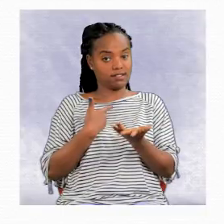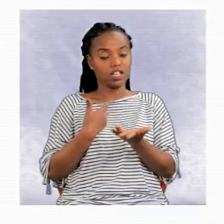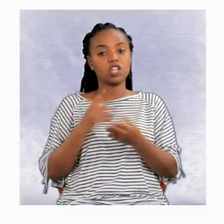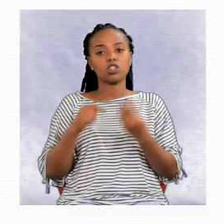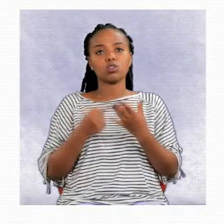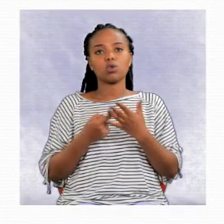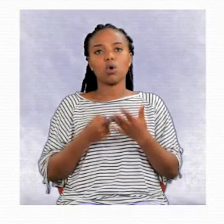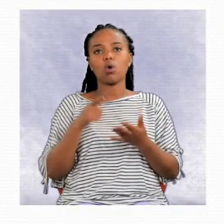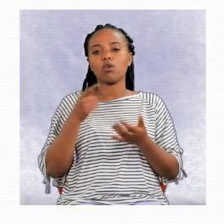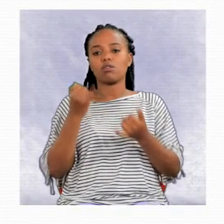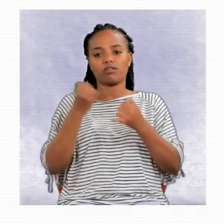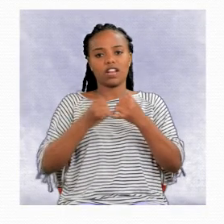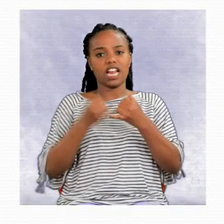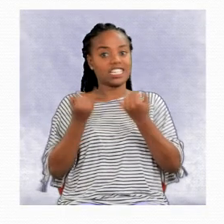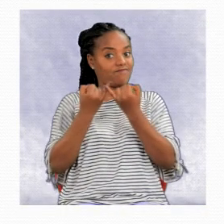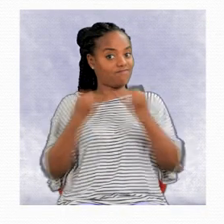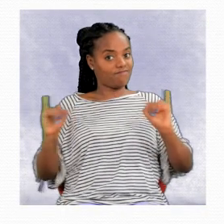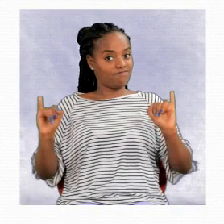divide this, you will have